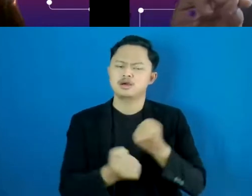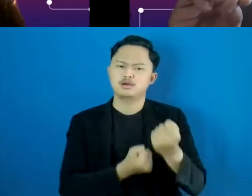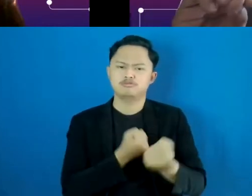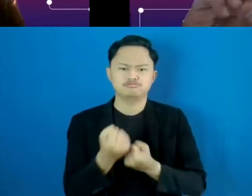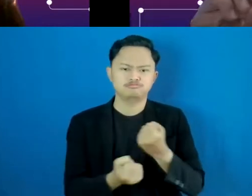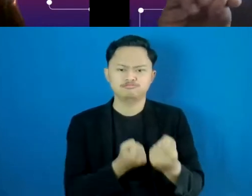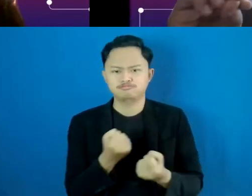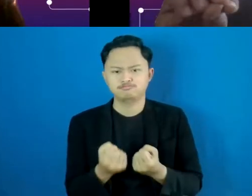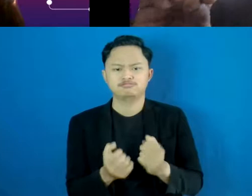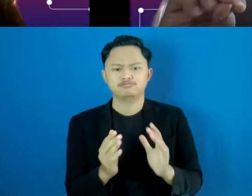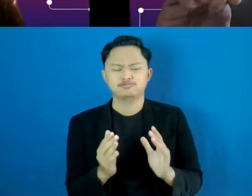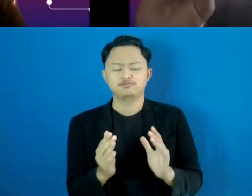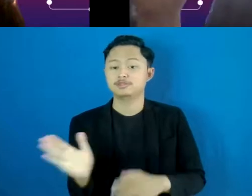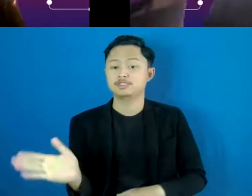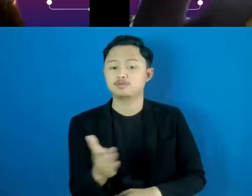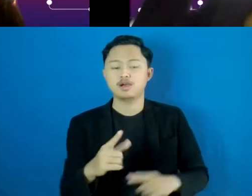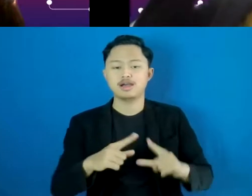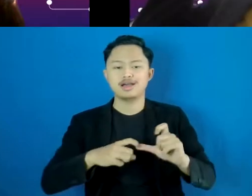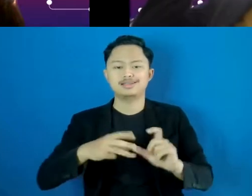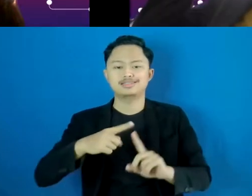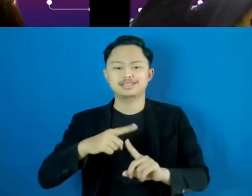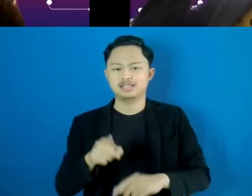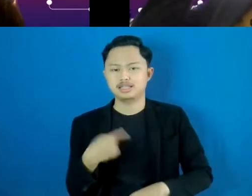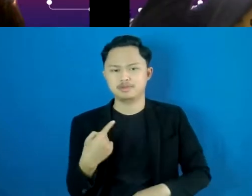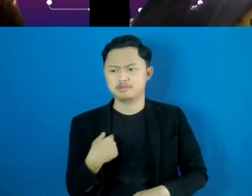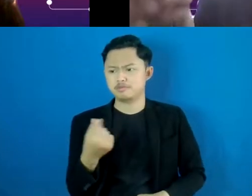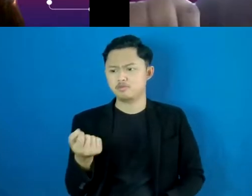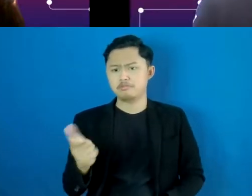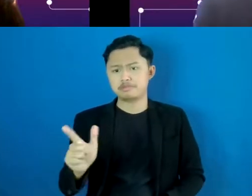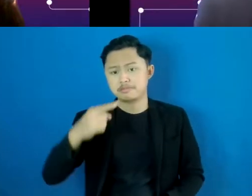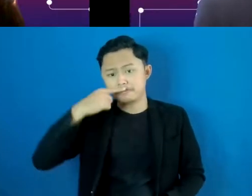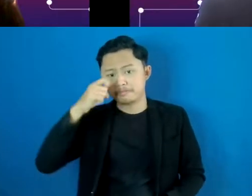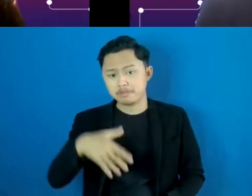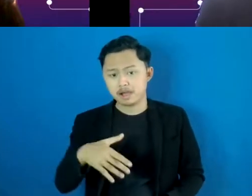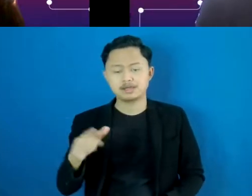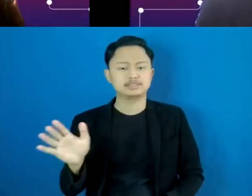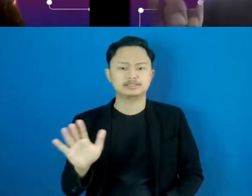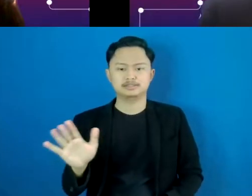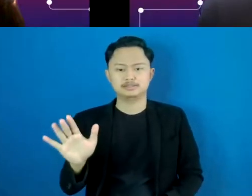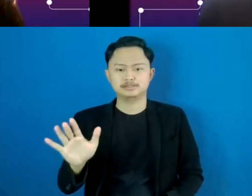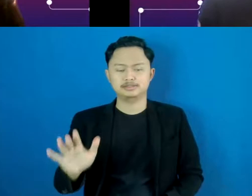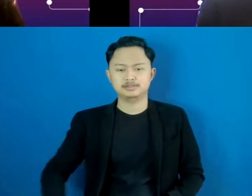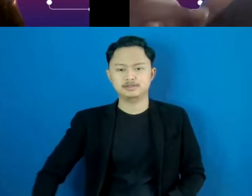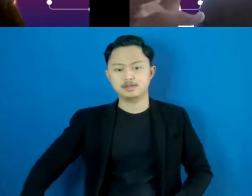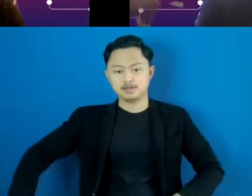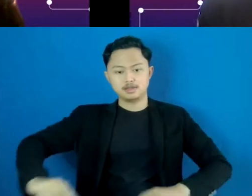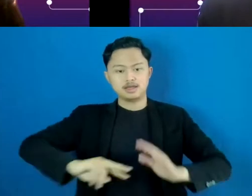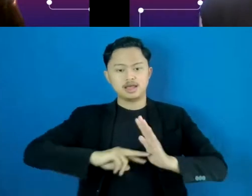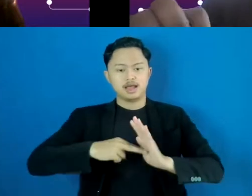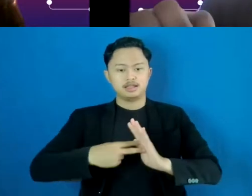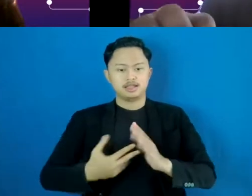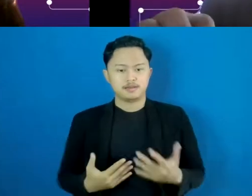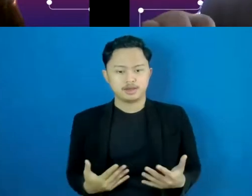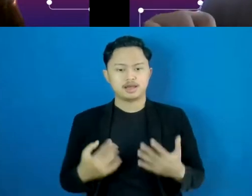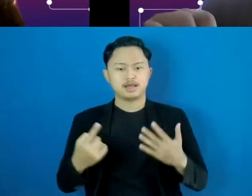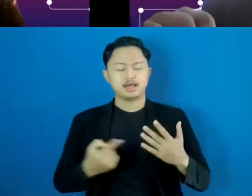We don't take any loan also from any bankers. So ours is very financially sounded entity. So it is possible for